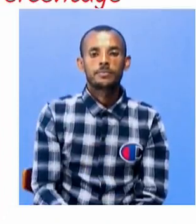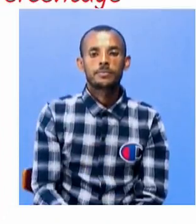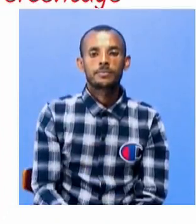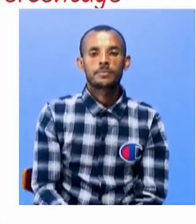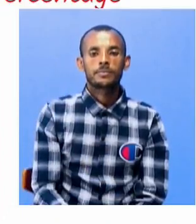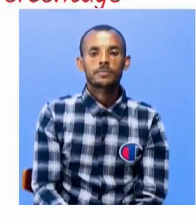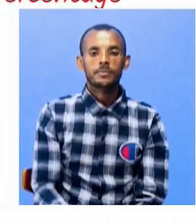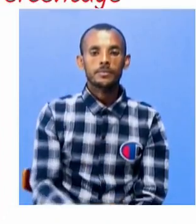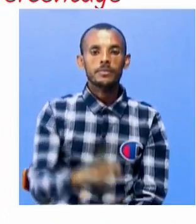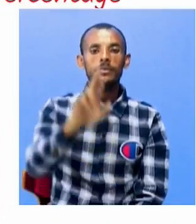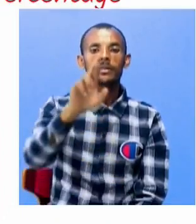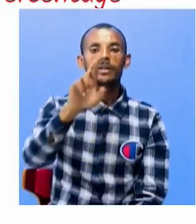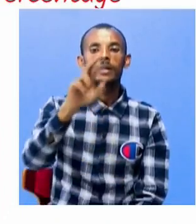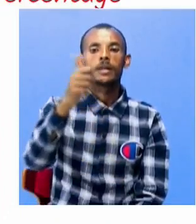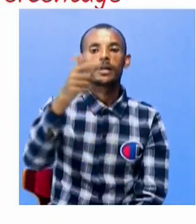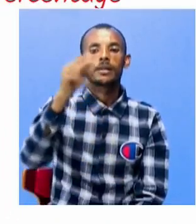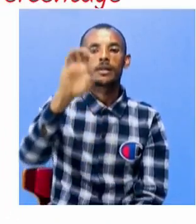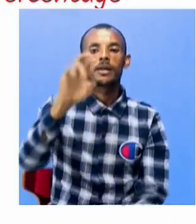Rate